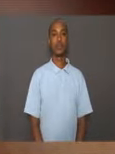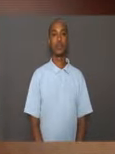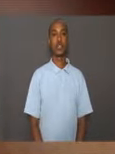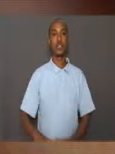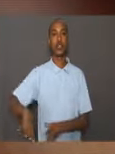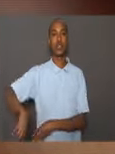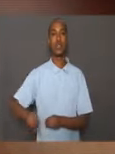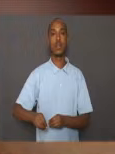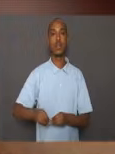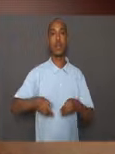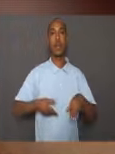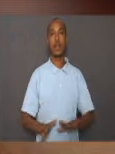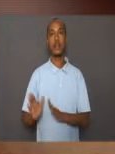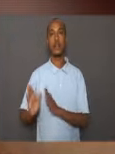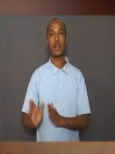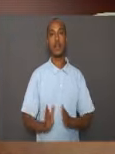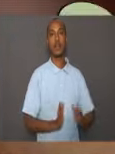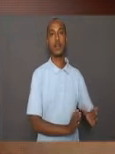Students, let's get ready.